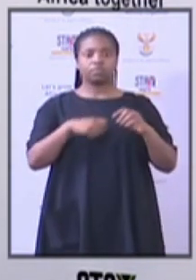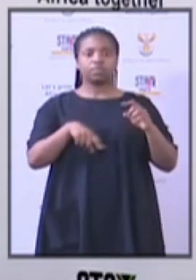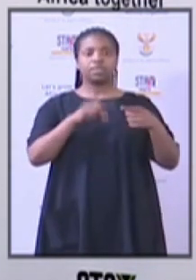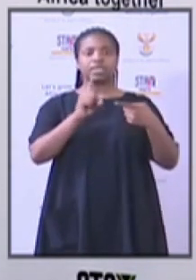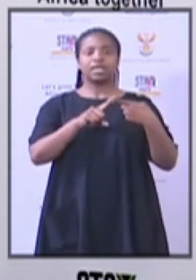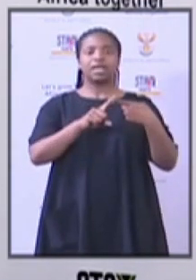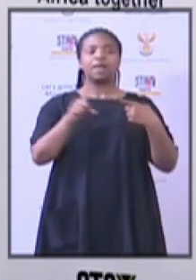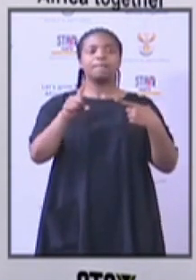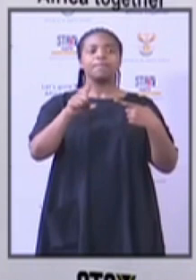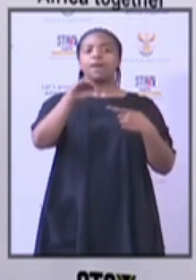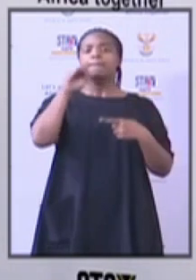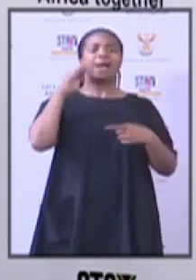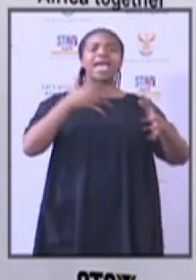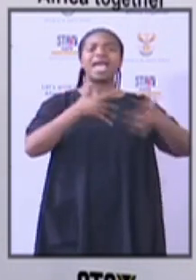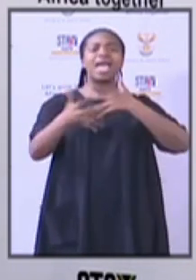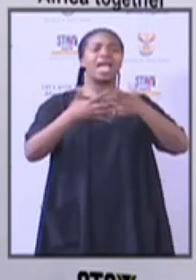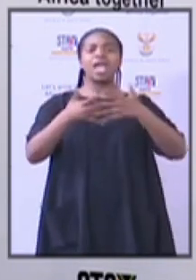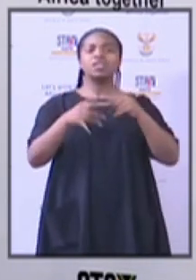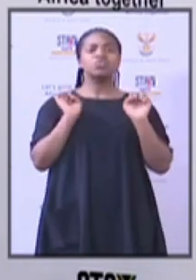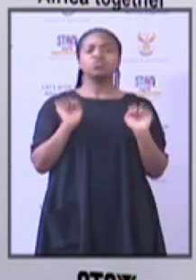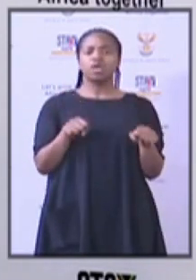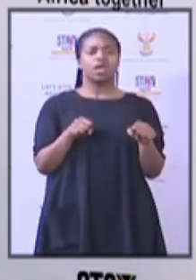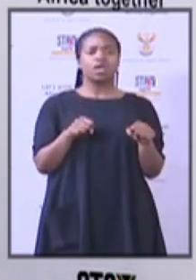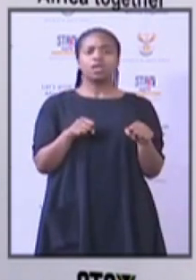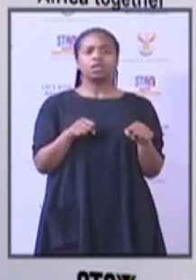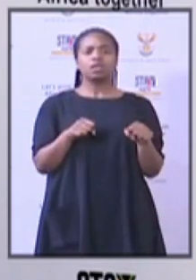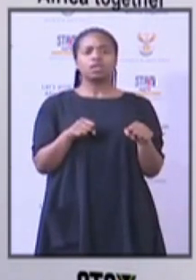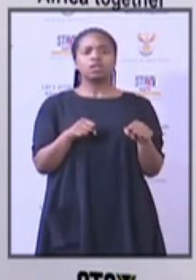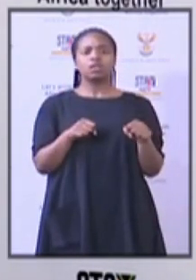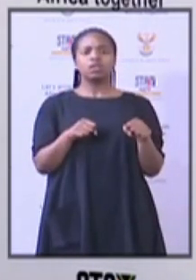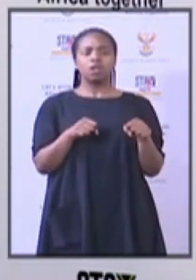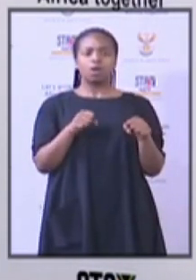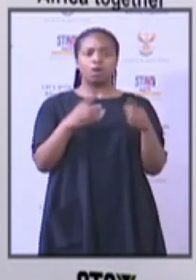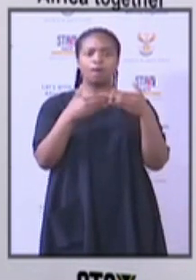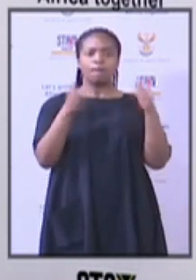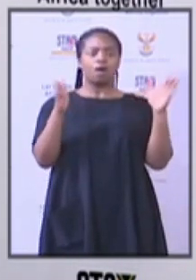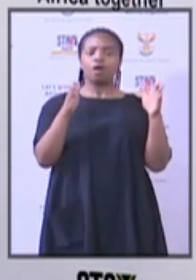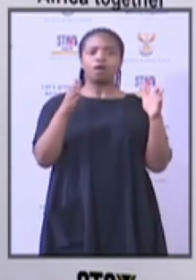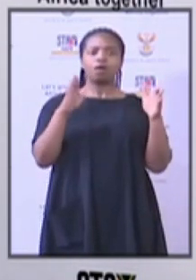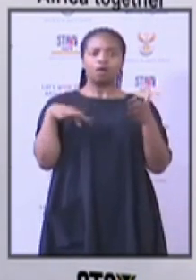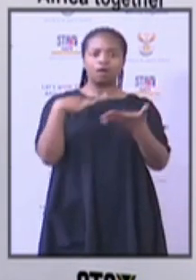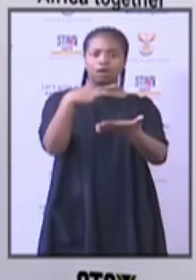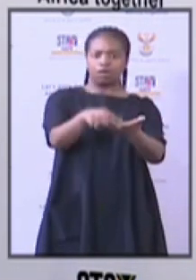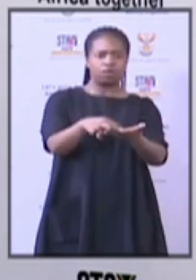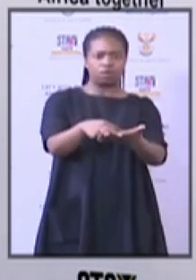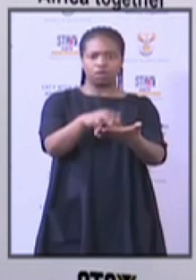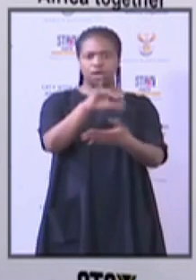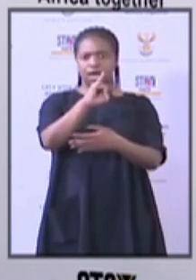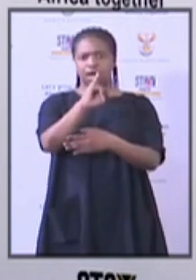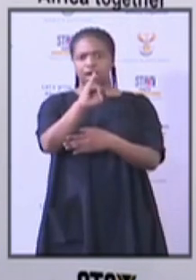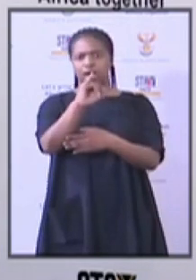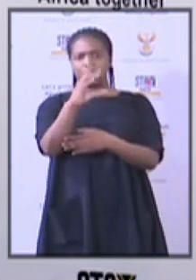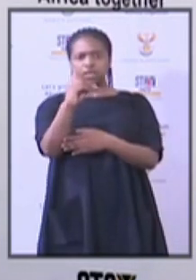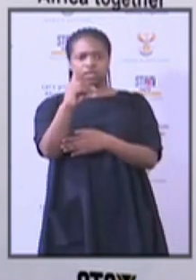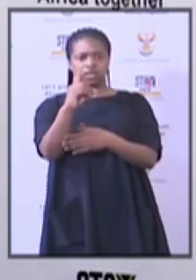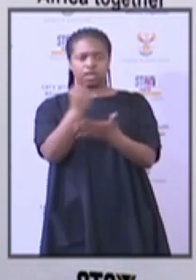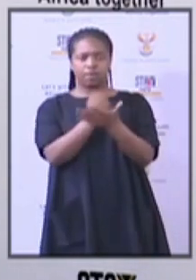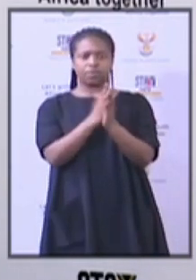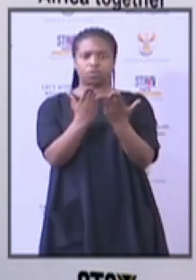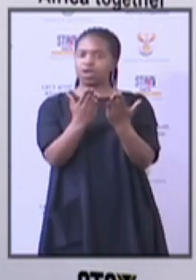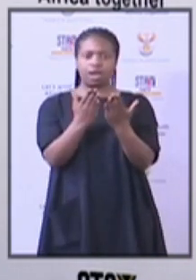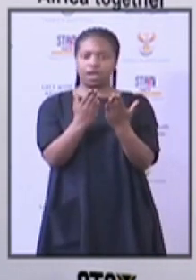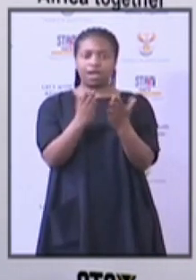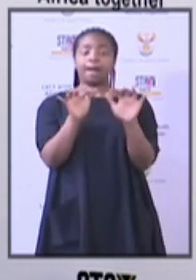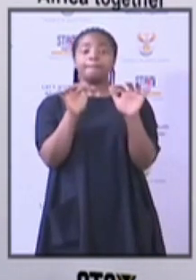banka ka moka, tse di yang go bula, go fa batho di pasa tseo le di ID tse ba tsema di apply la